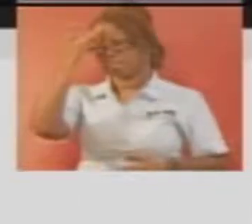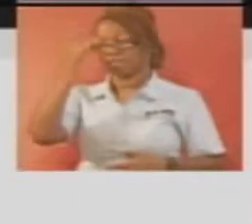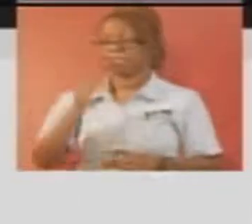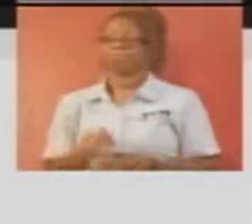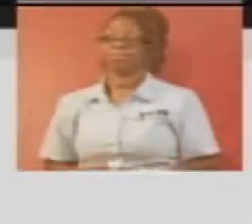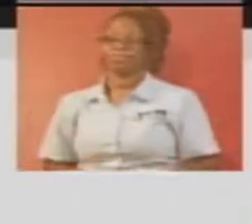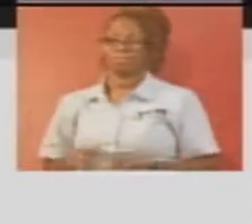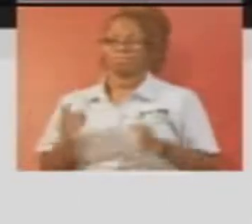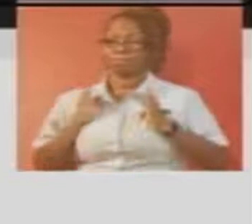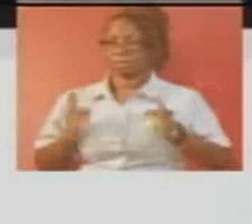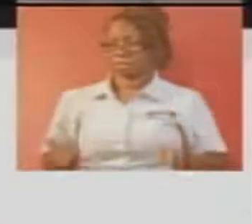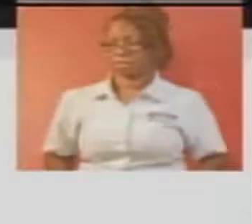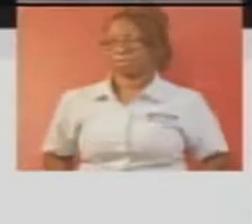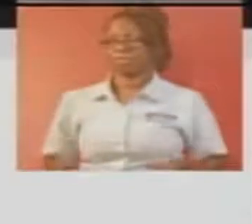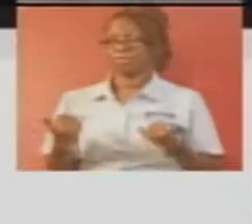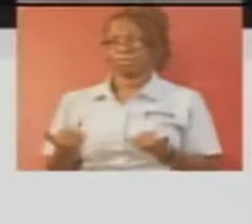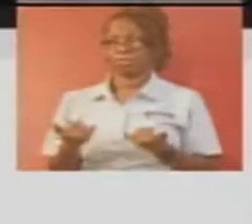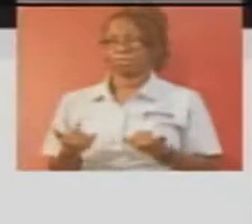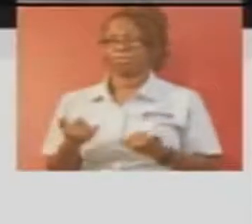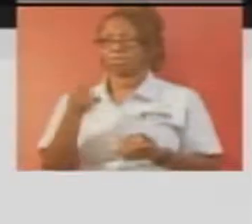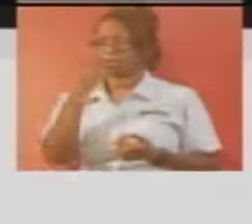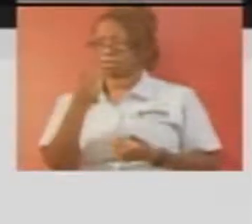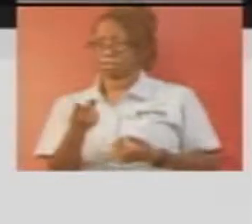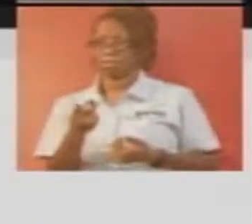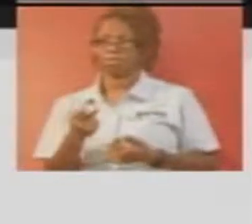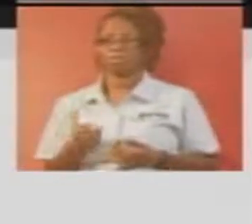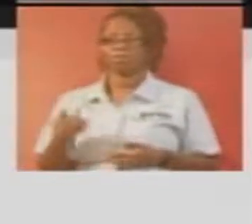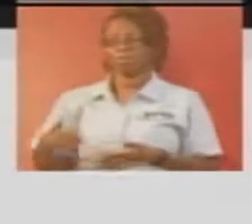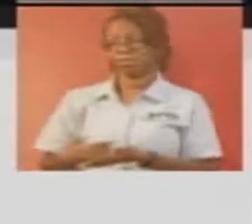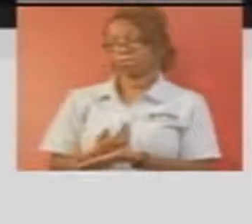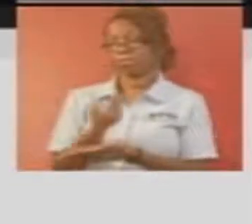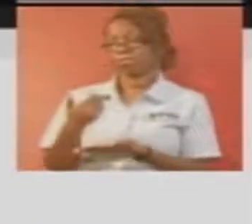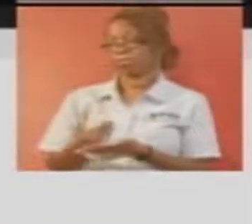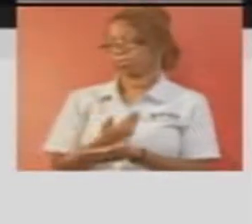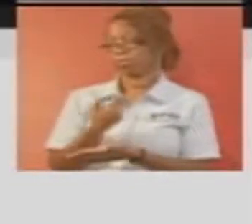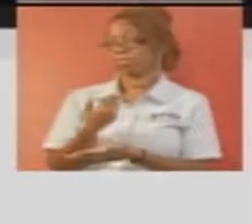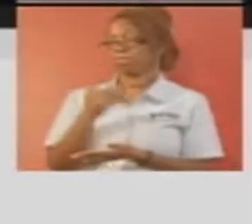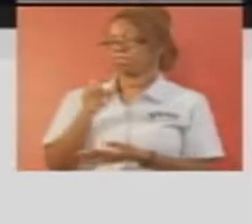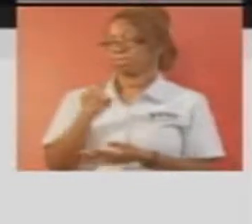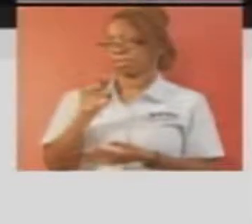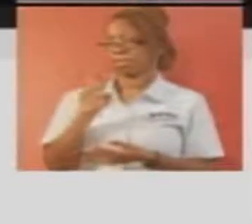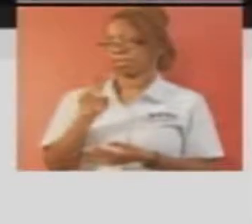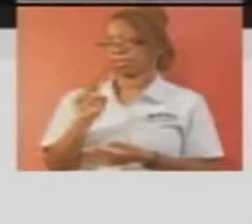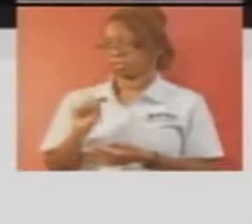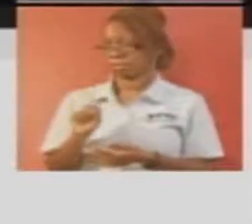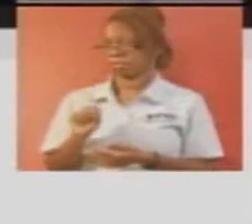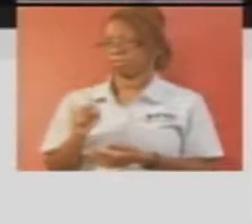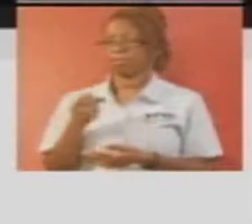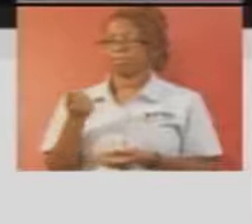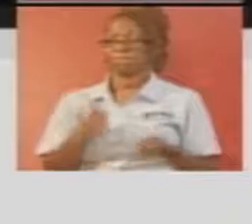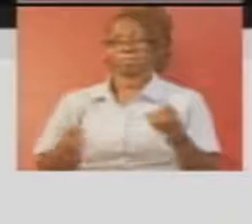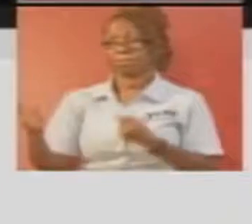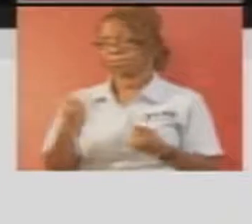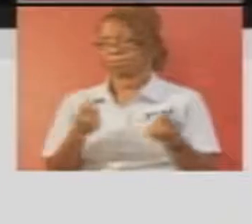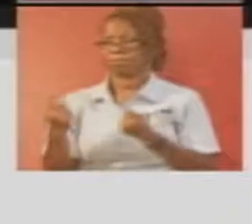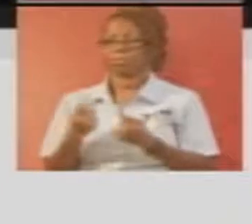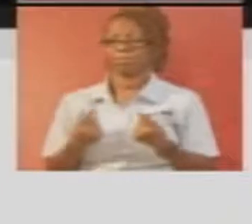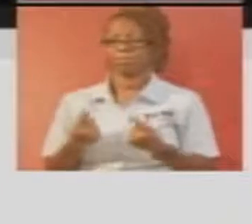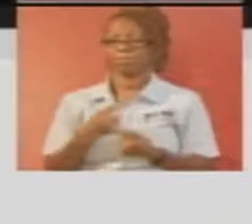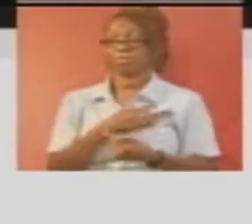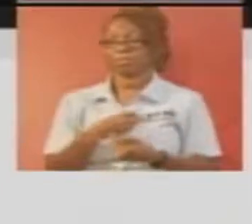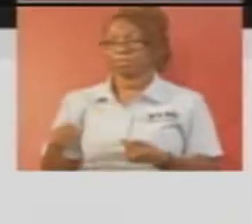Can I have the next slide? So this immune response involves sizing up the invader and